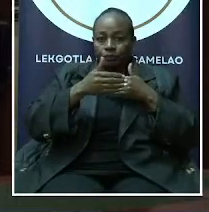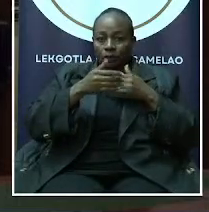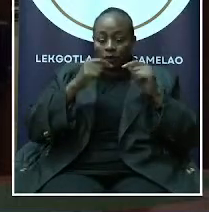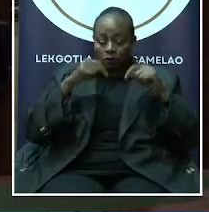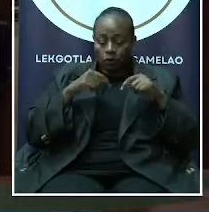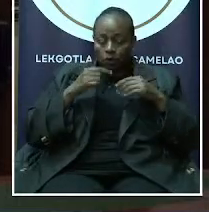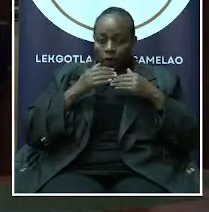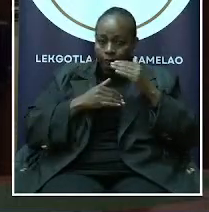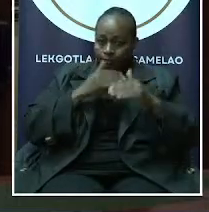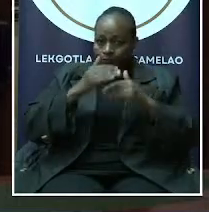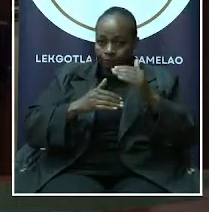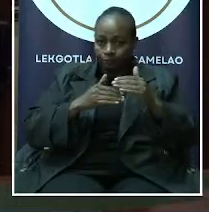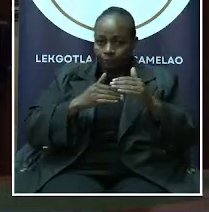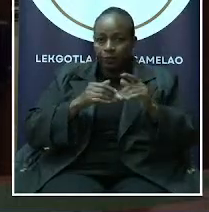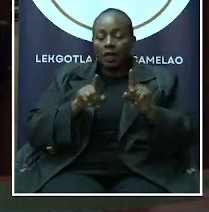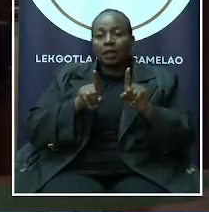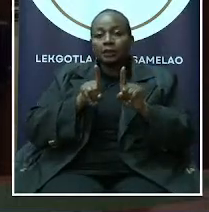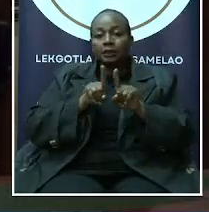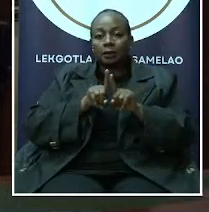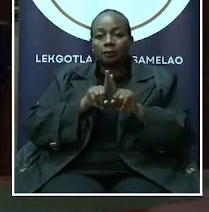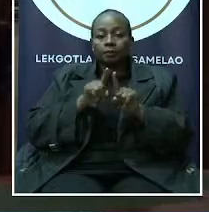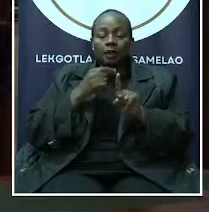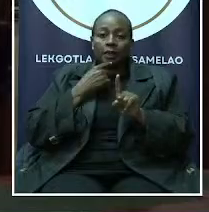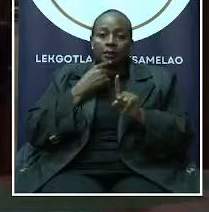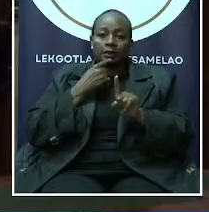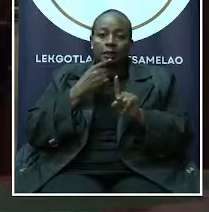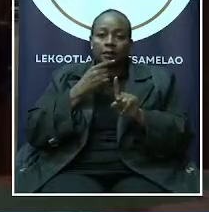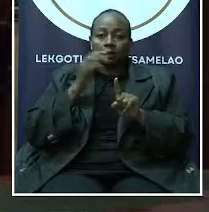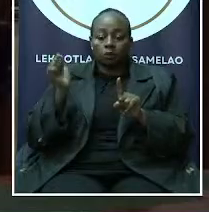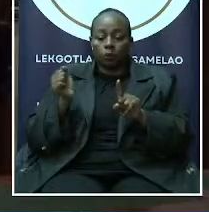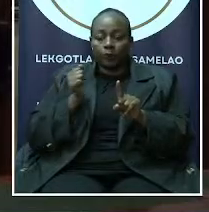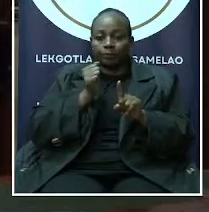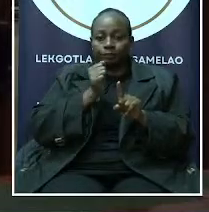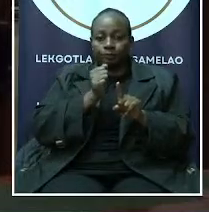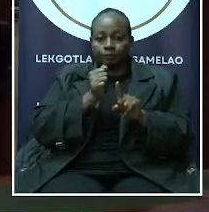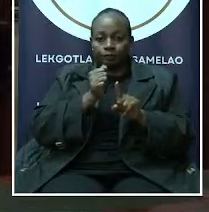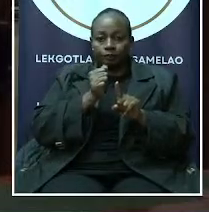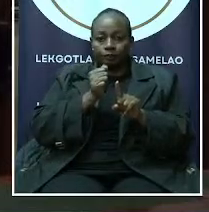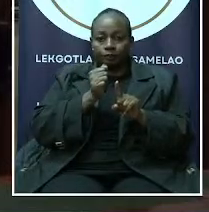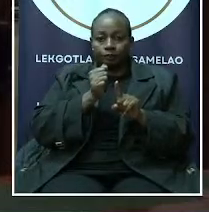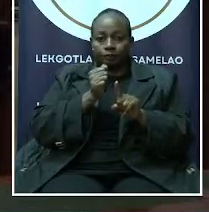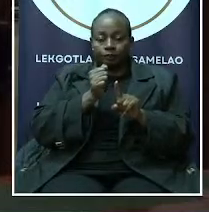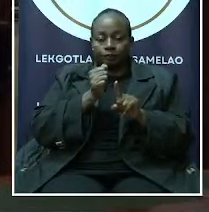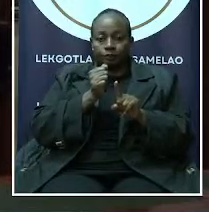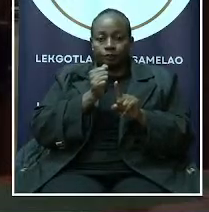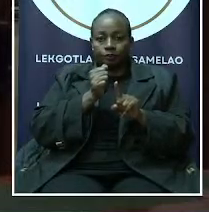today. This is inclusive, as I've said, but not limited to the appointment of